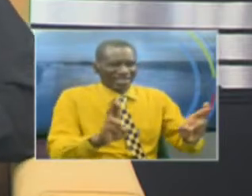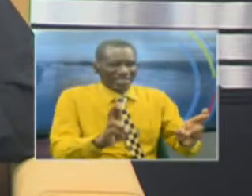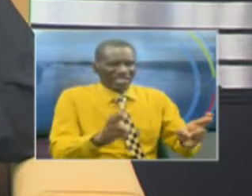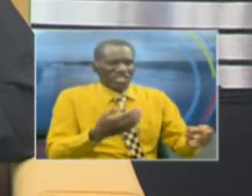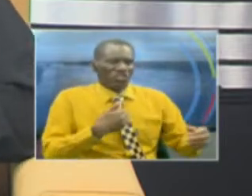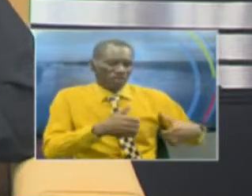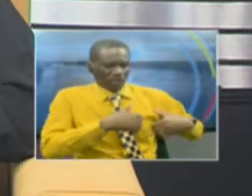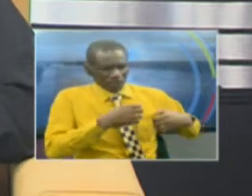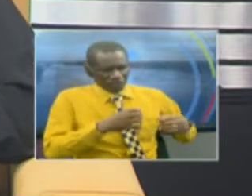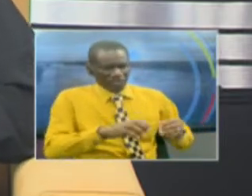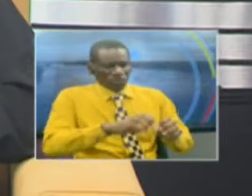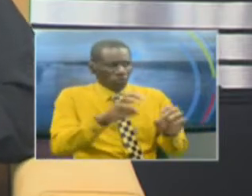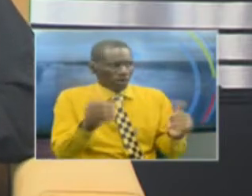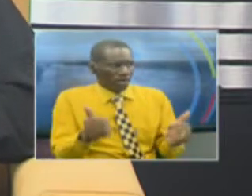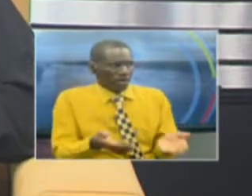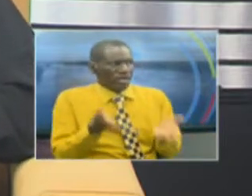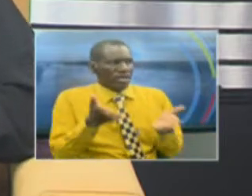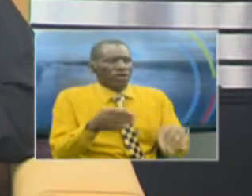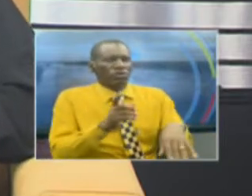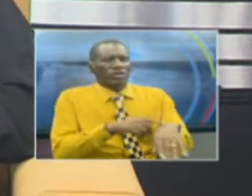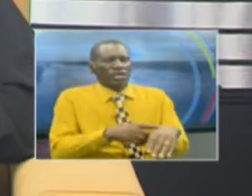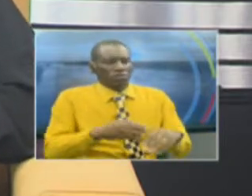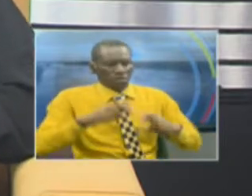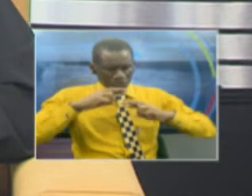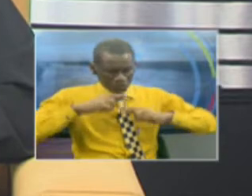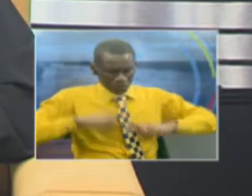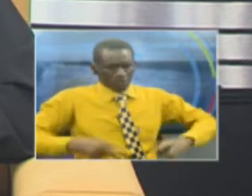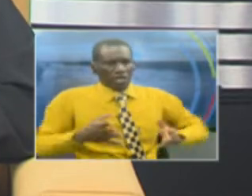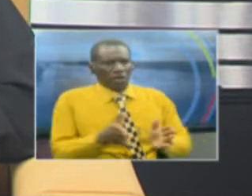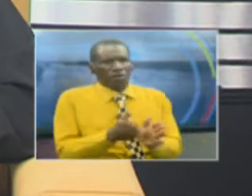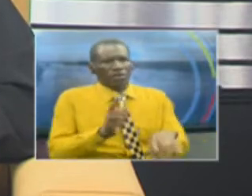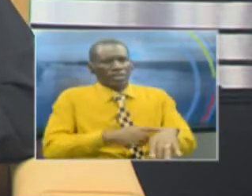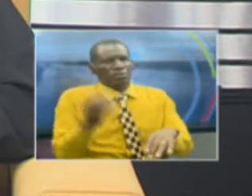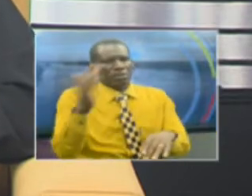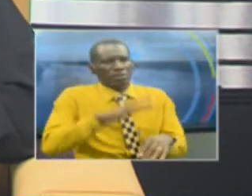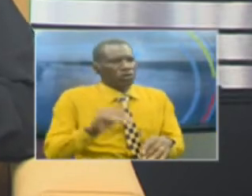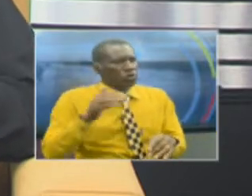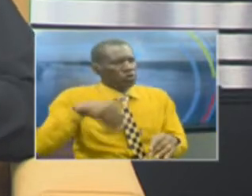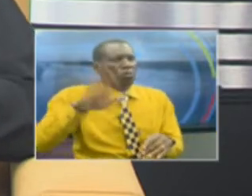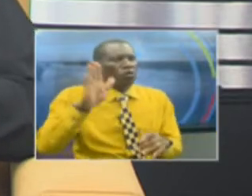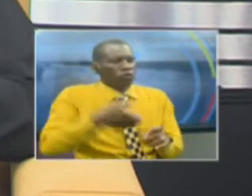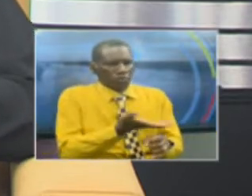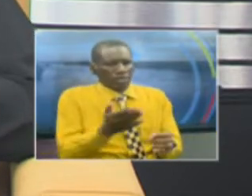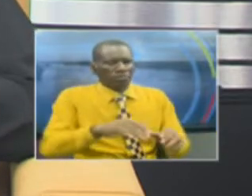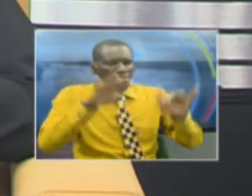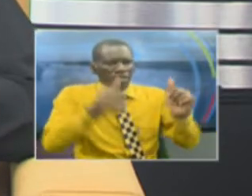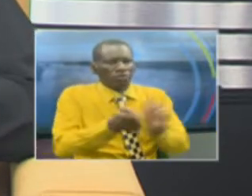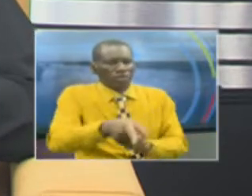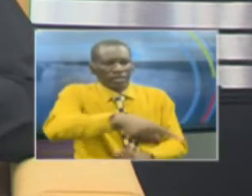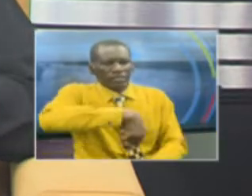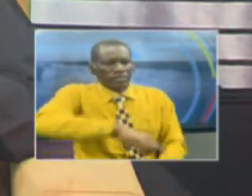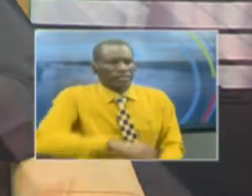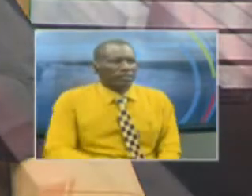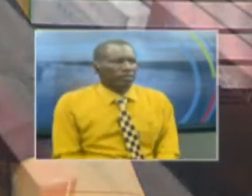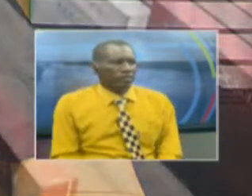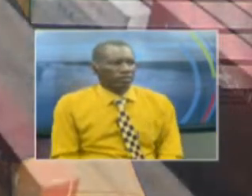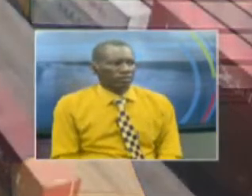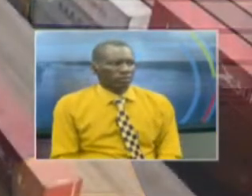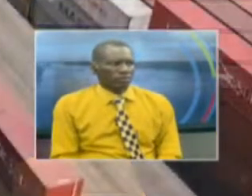to mingle. Well, when we come back, we hear more from them. Stay with us.